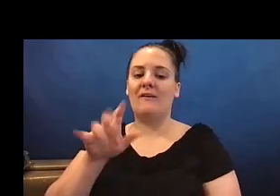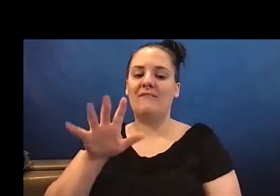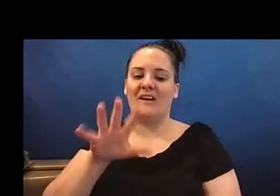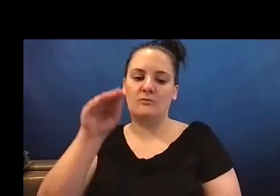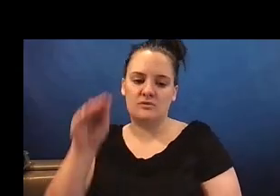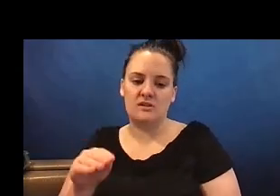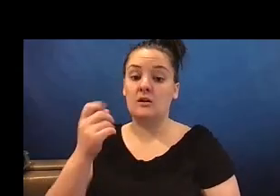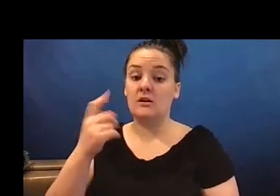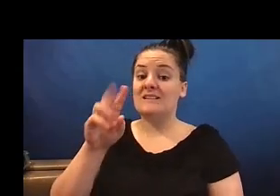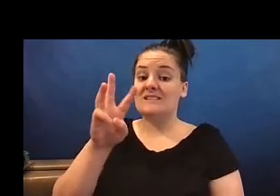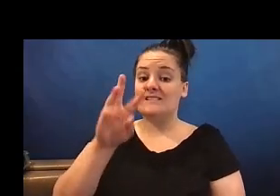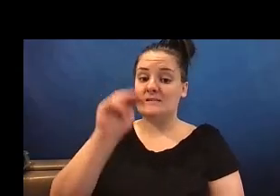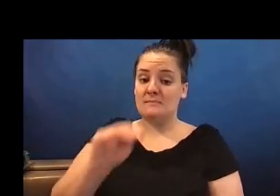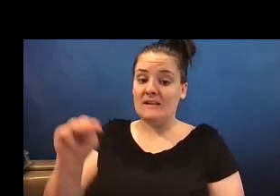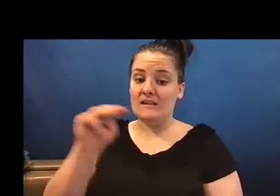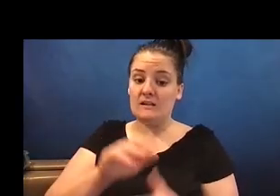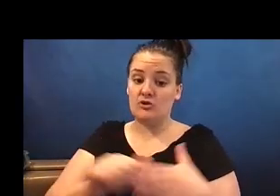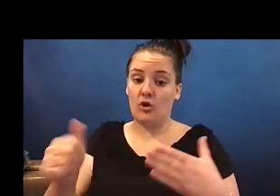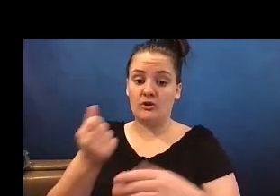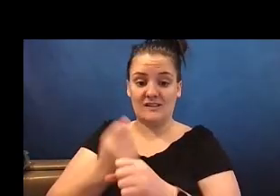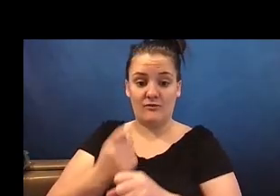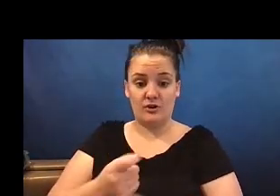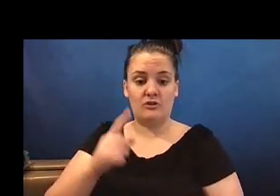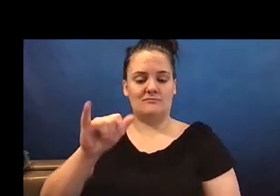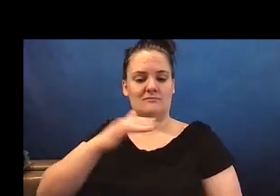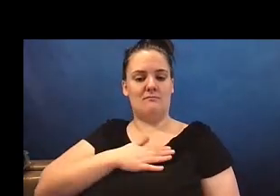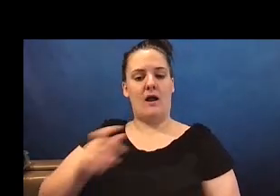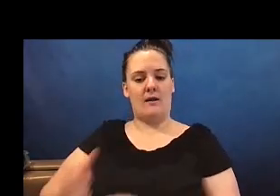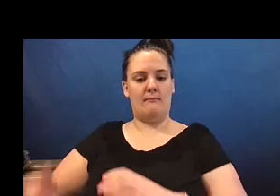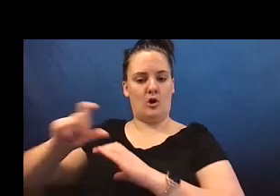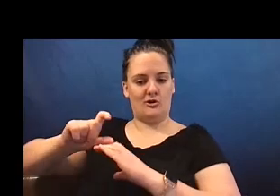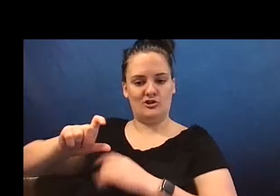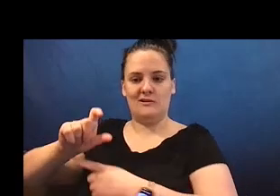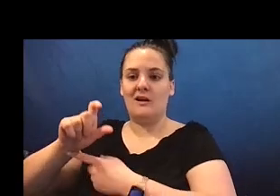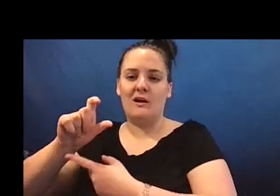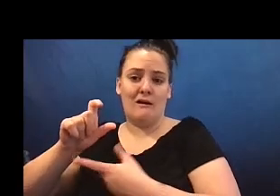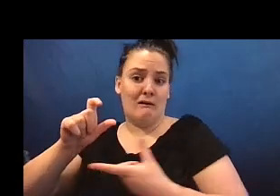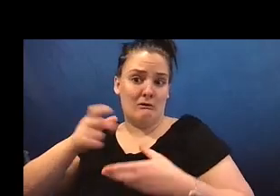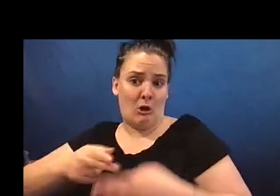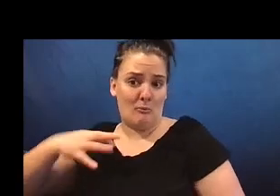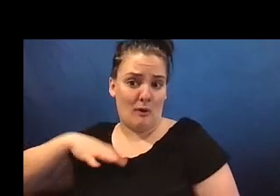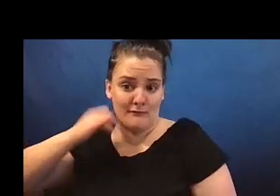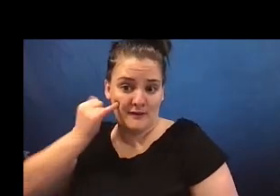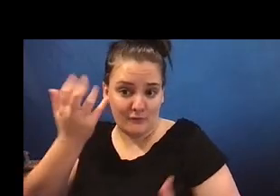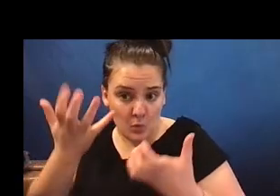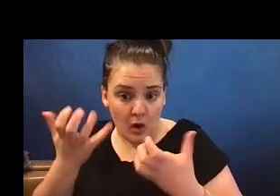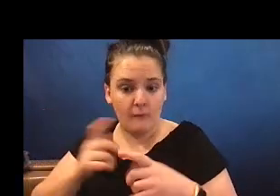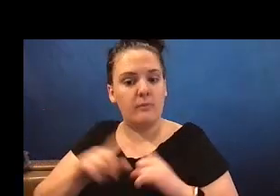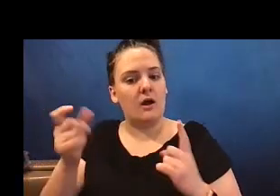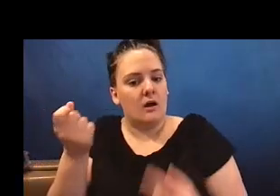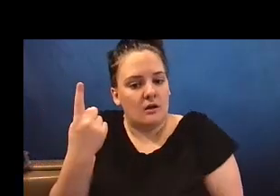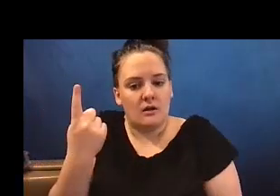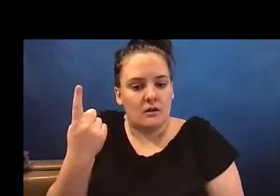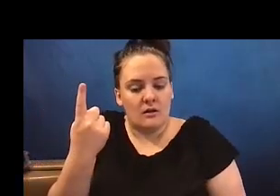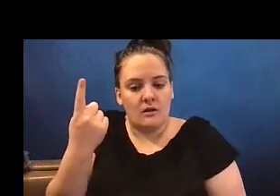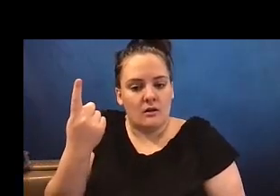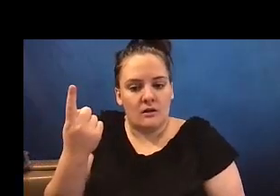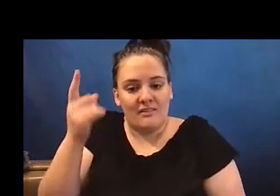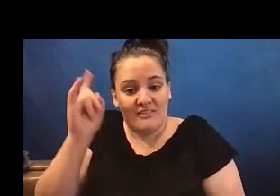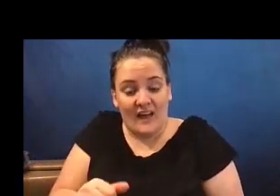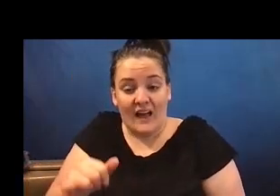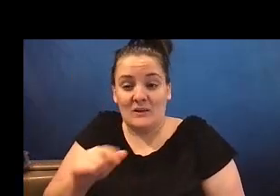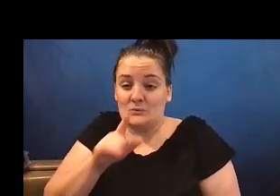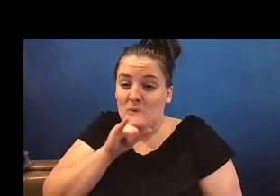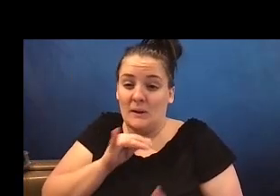profit. That's maybe 2 of Donna's MRIs and the people to staff it a year. It's not coming. We've